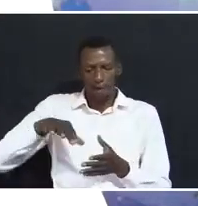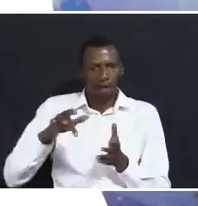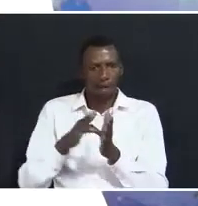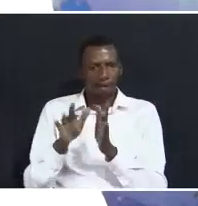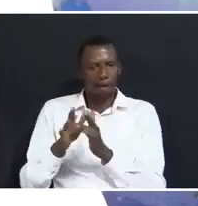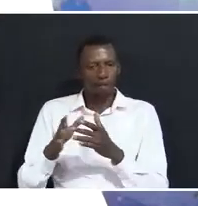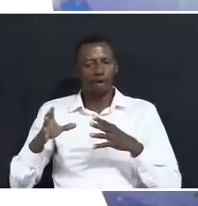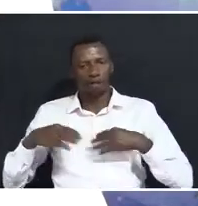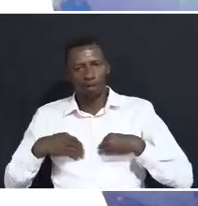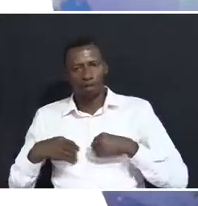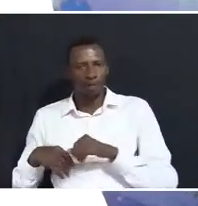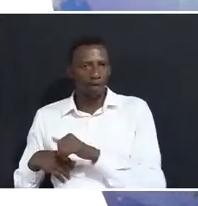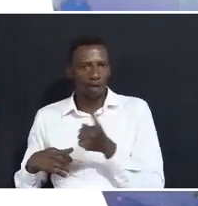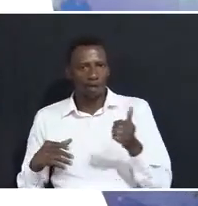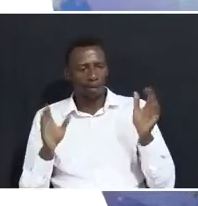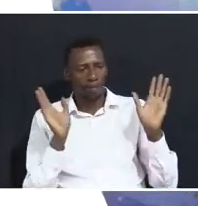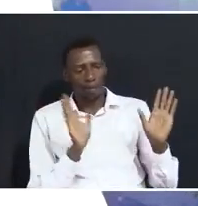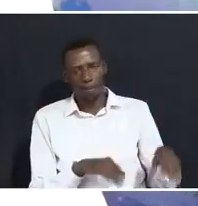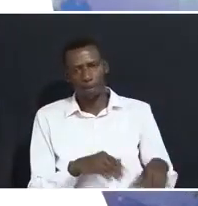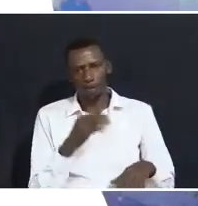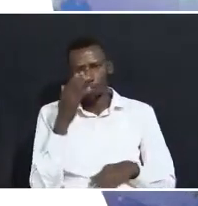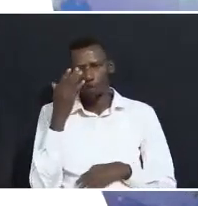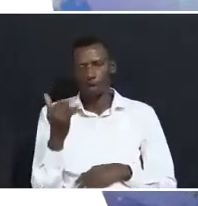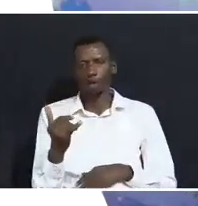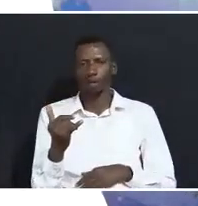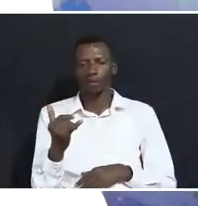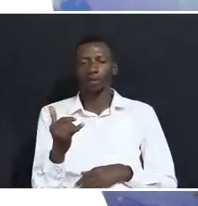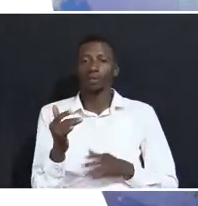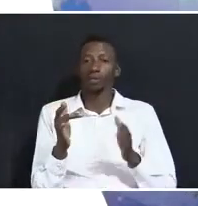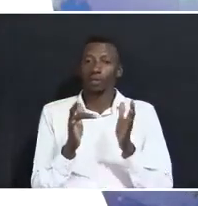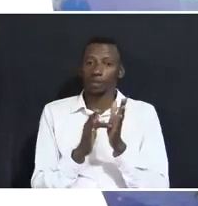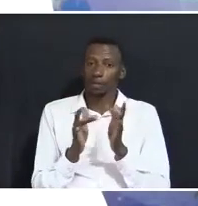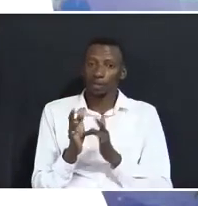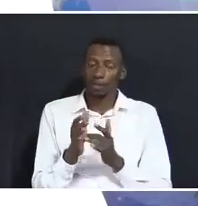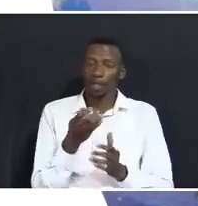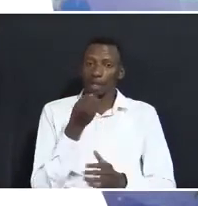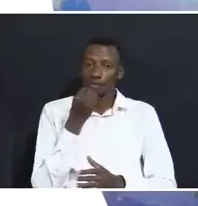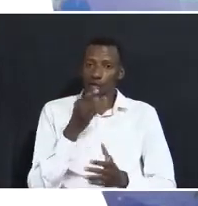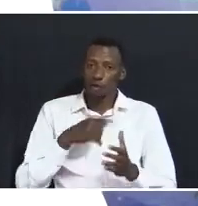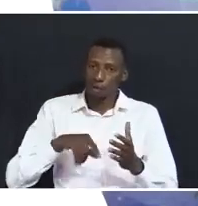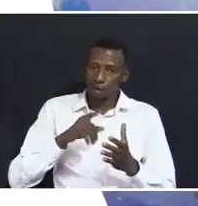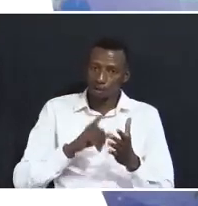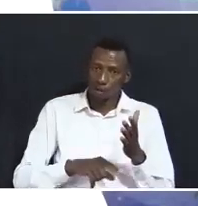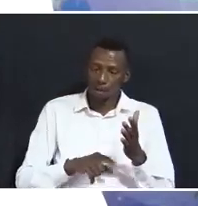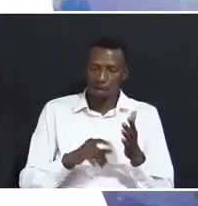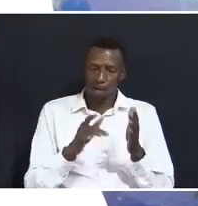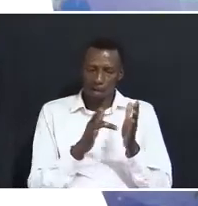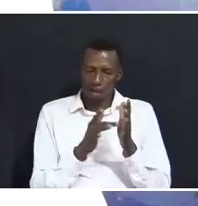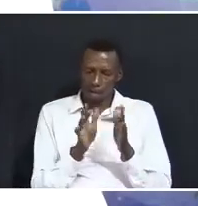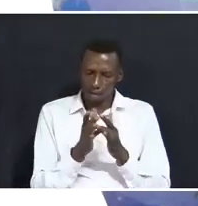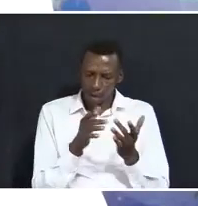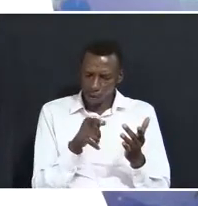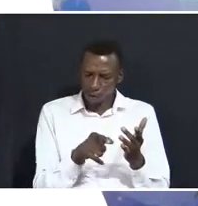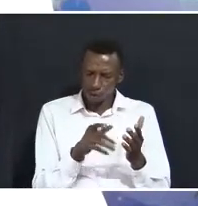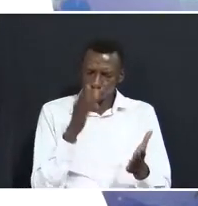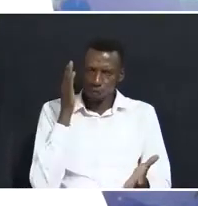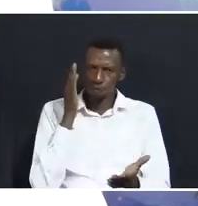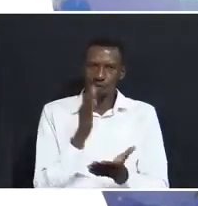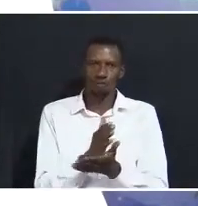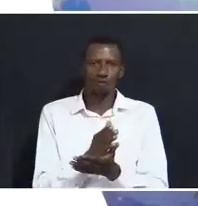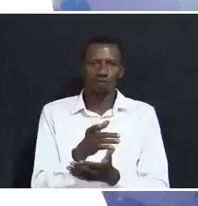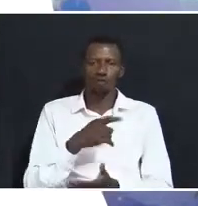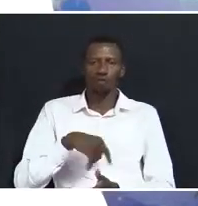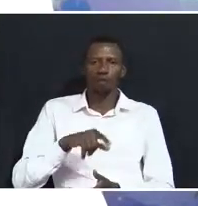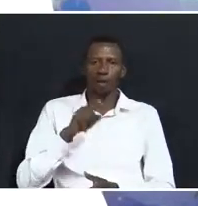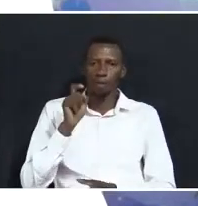scriptures and leave out other portions. Jesus will have us know that the word of God is true and we will need